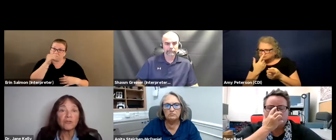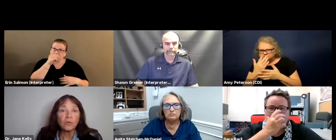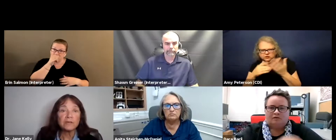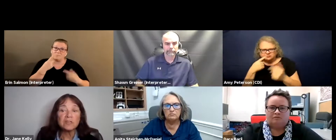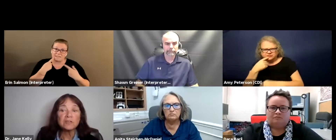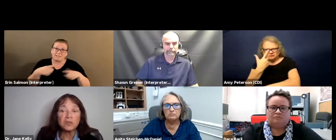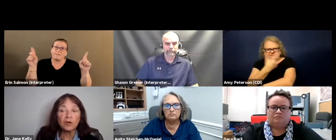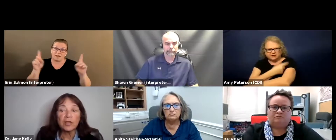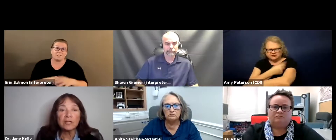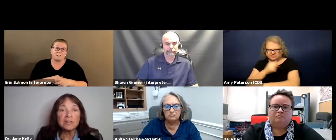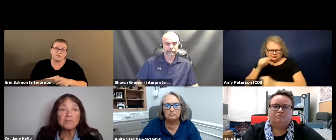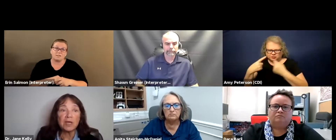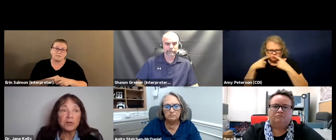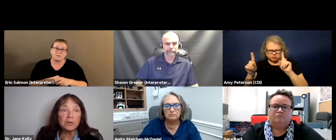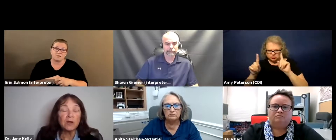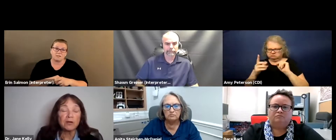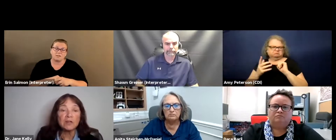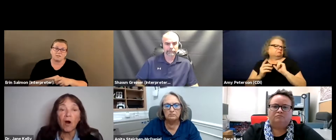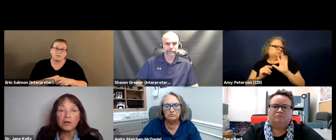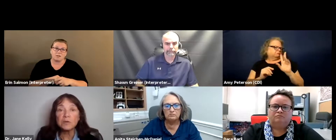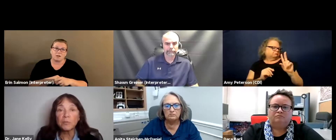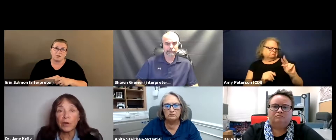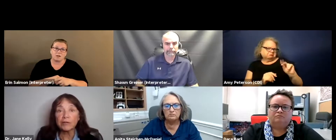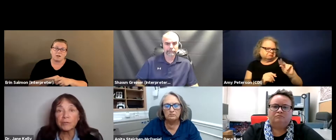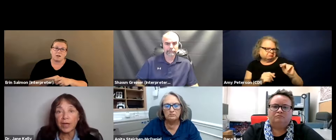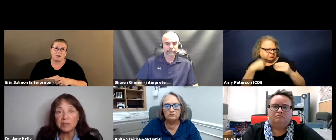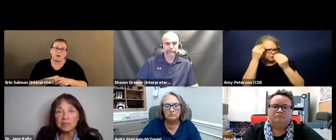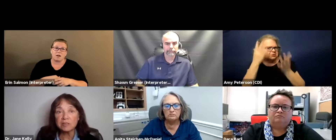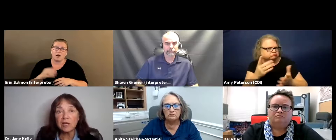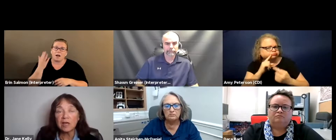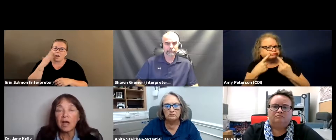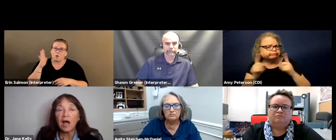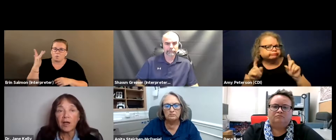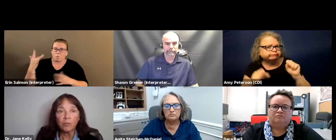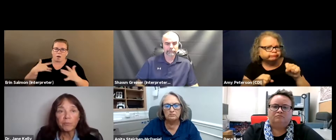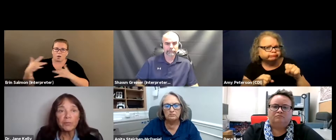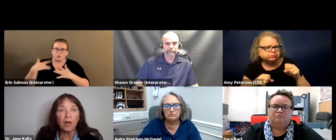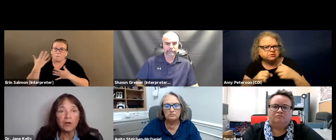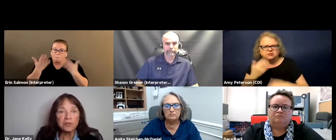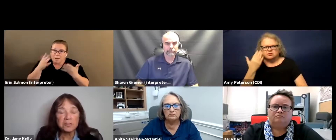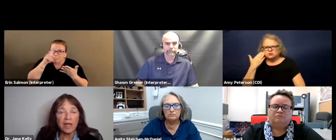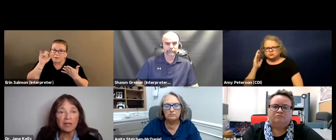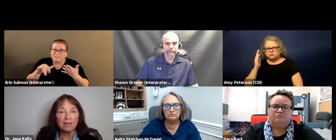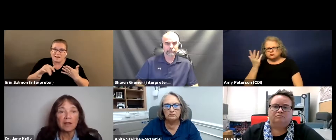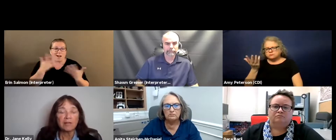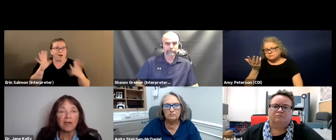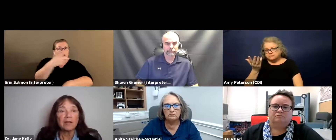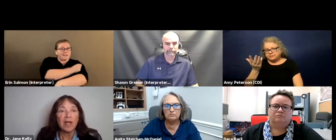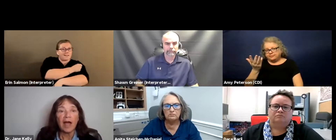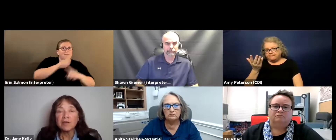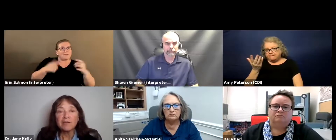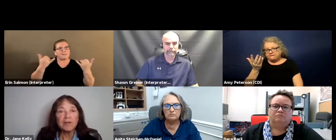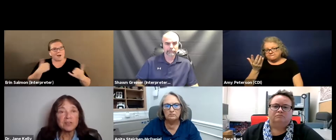not sure what this concern is. It may be because there are some breakthrough cases. I hope people understand